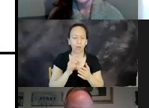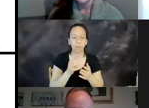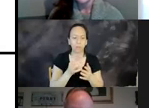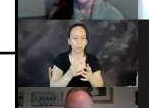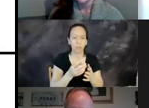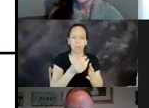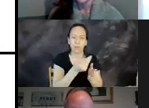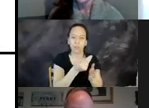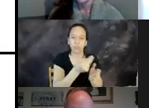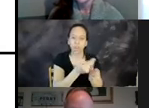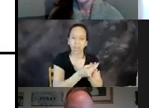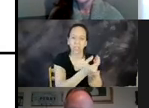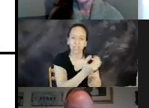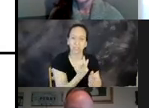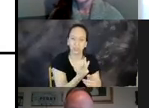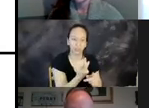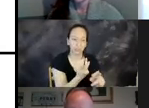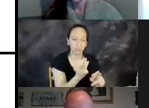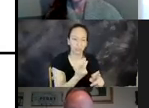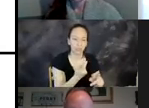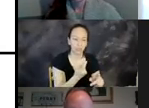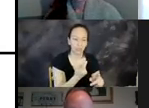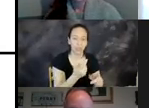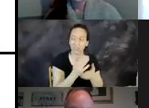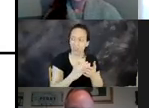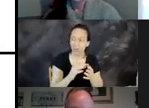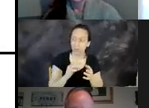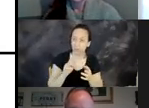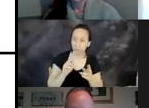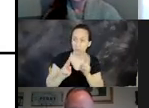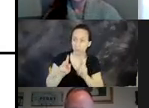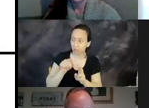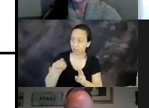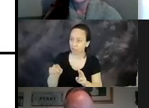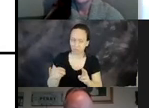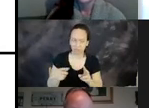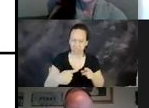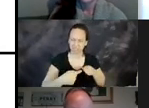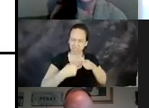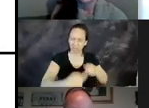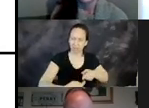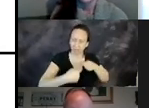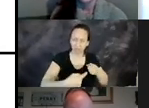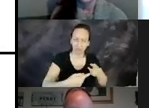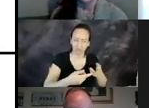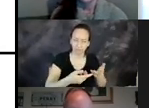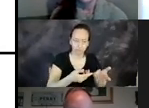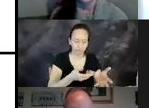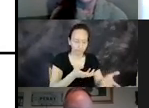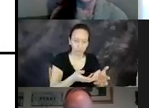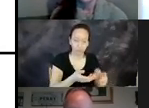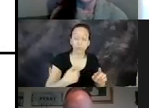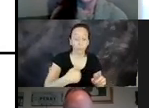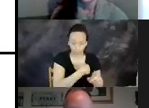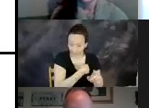bin. It proved difficult in some situations, and we worked with